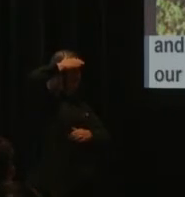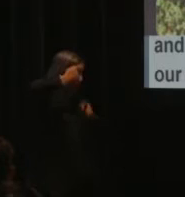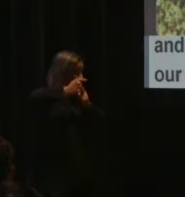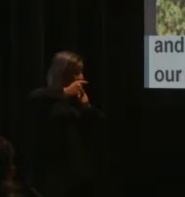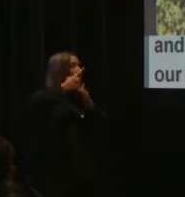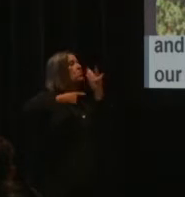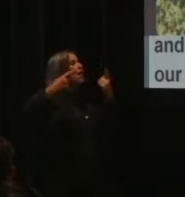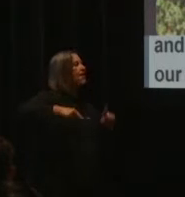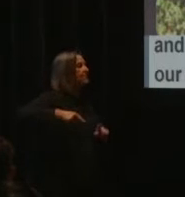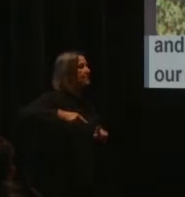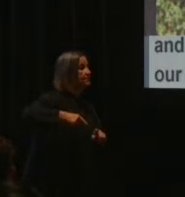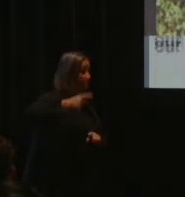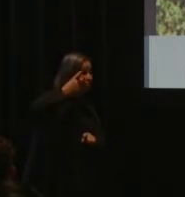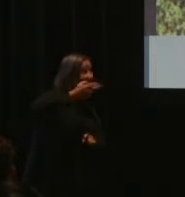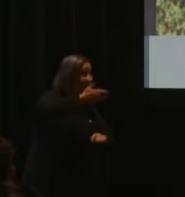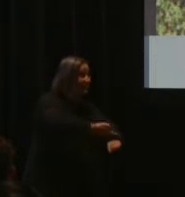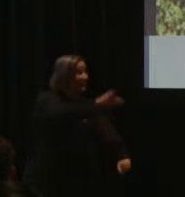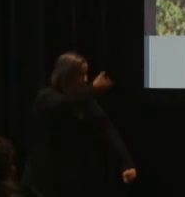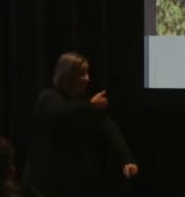what happens? What do you see? Do you see better?